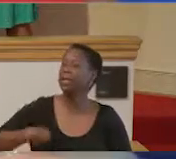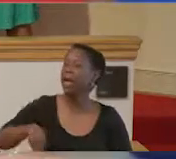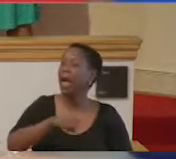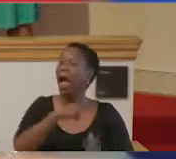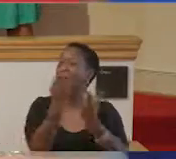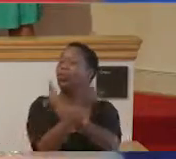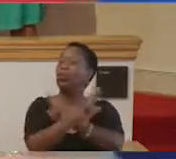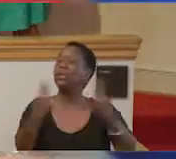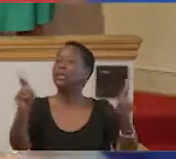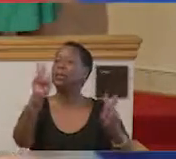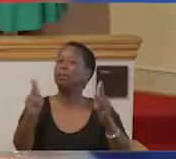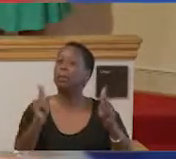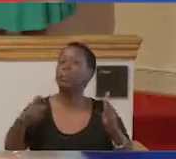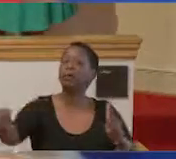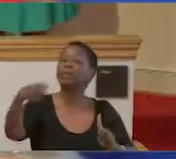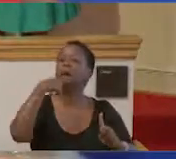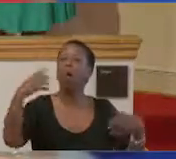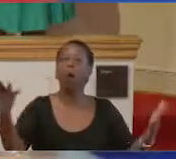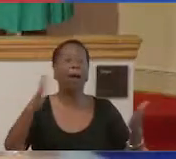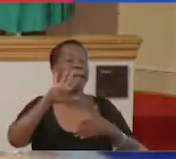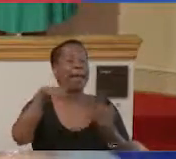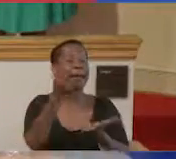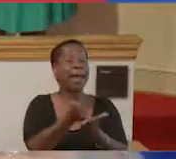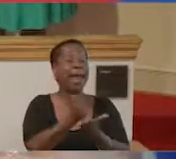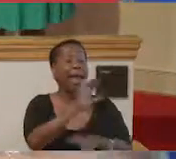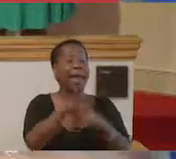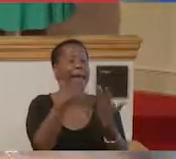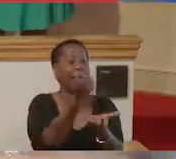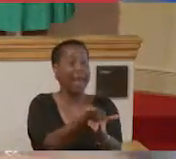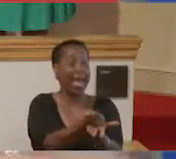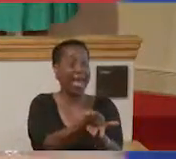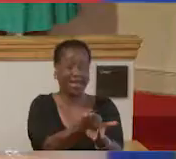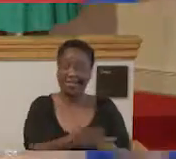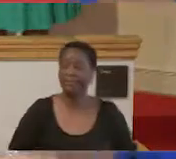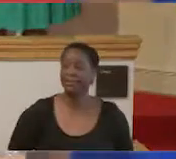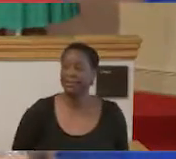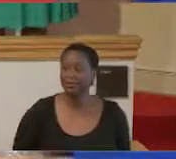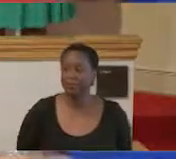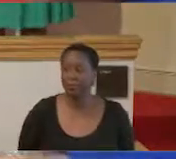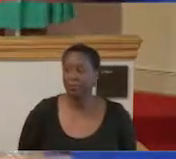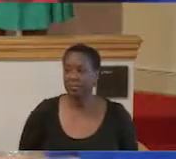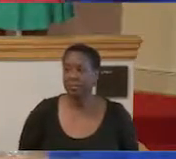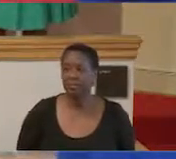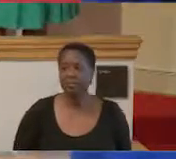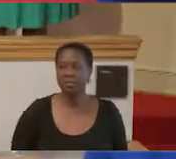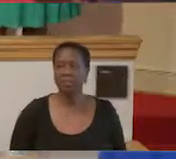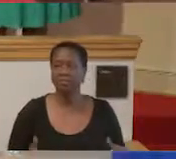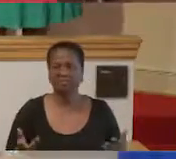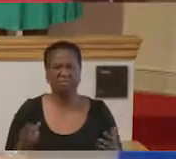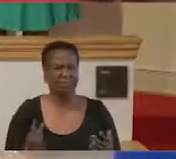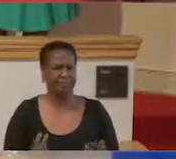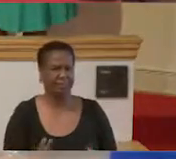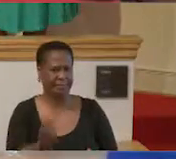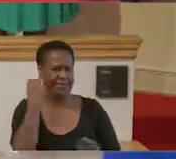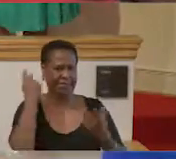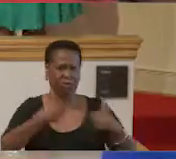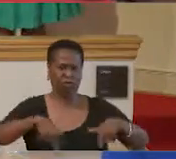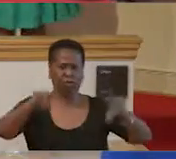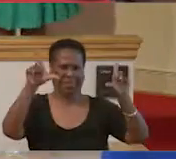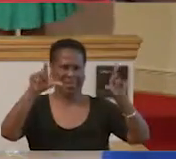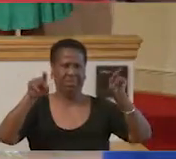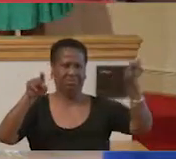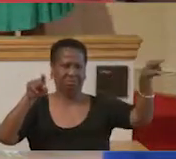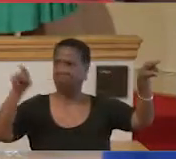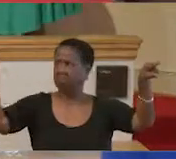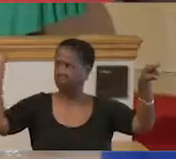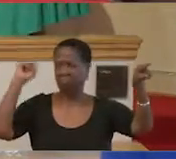Lord said amen, amen, amen, and amen. You'll see behind us a screen, but if you choose to go to